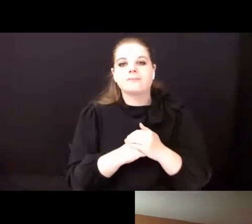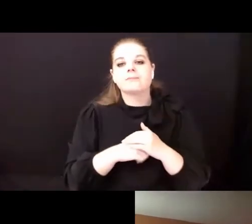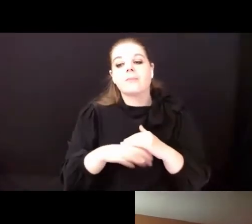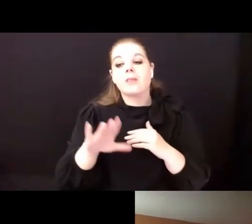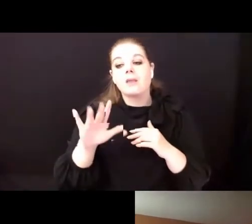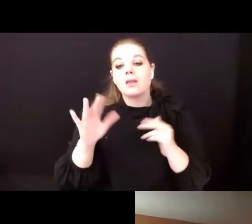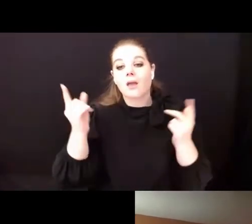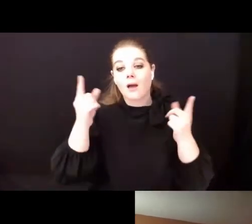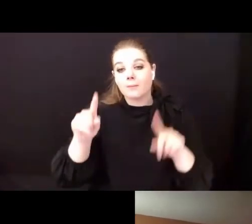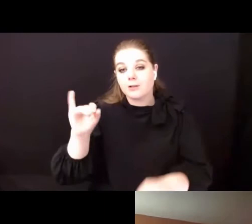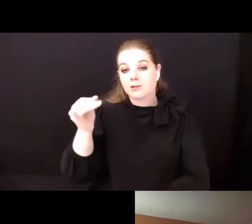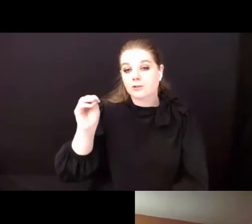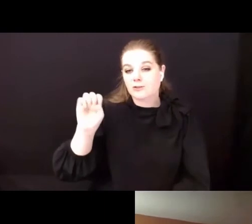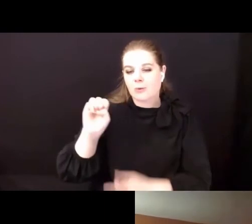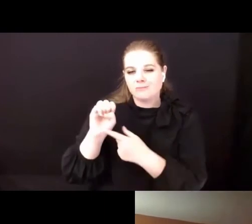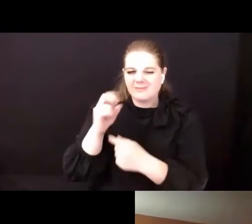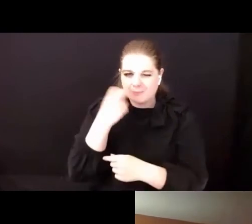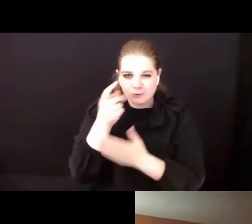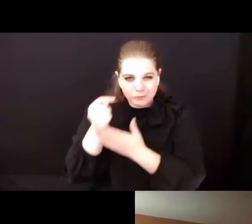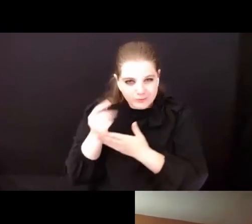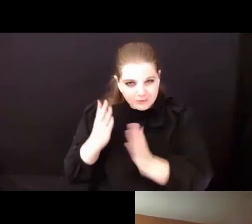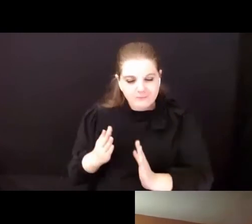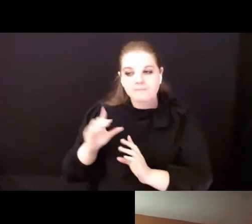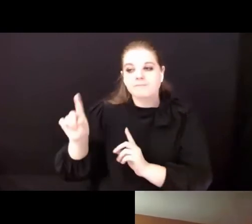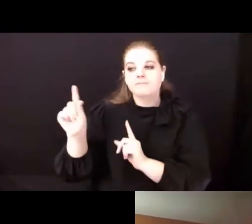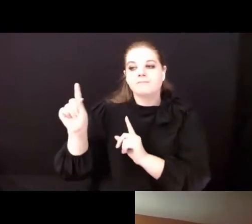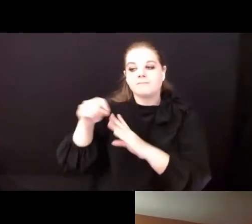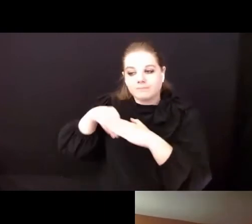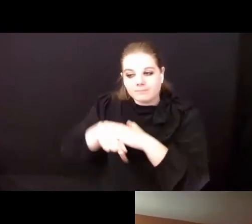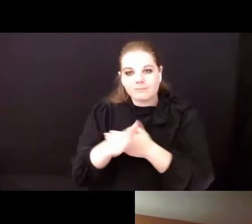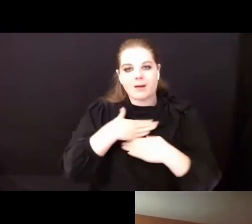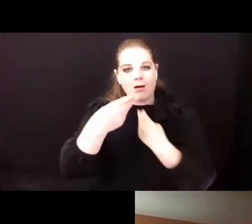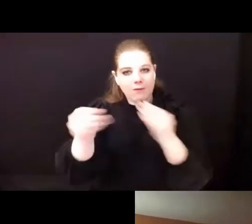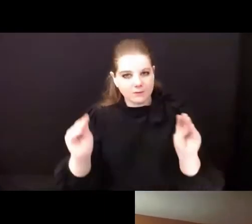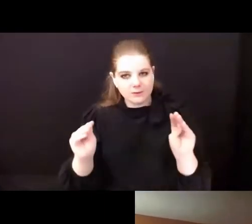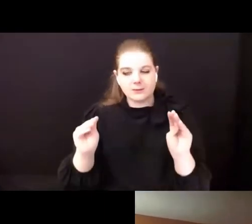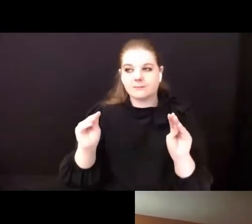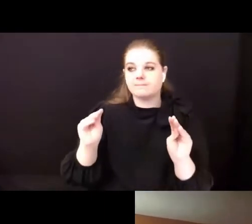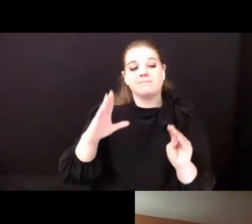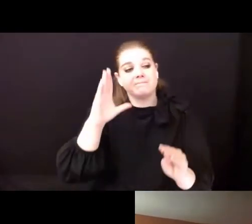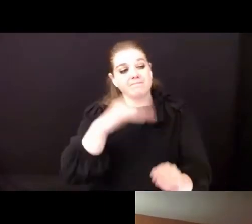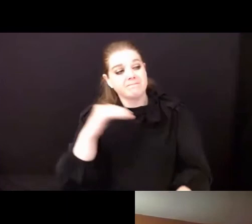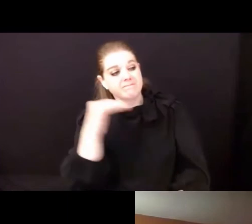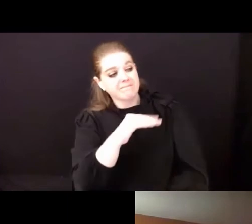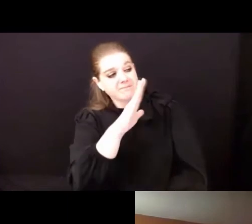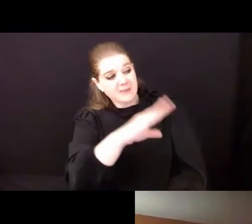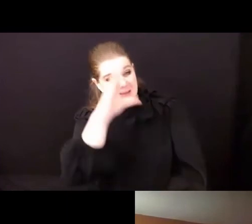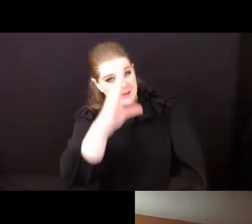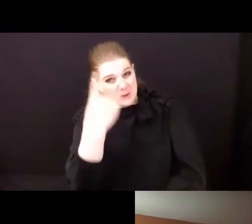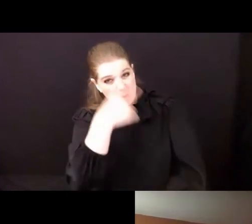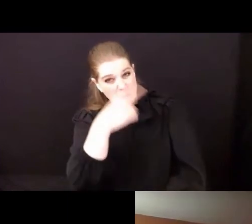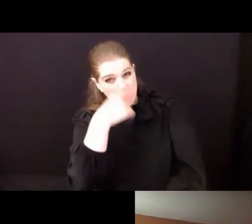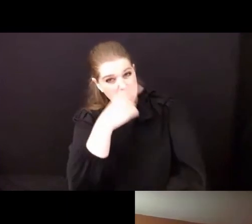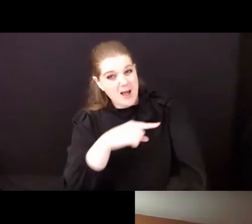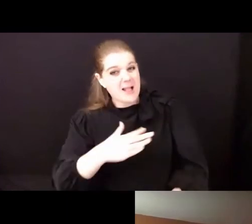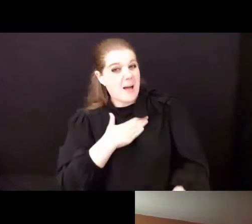speech therapist, came to my office and said, hey, you want to do happy hour